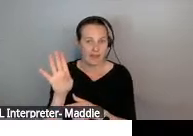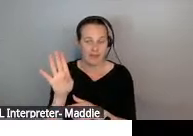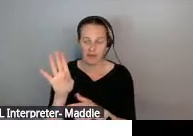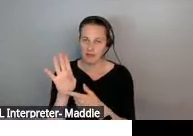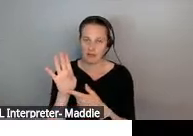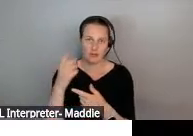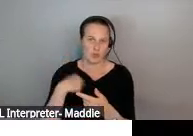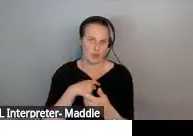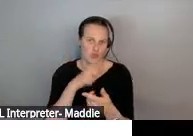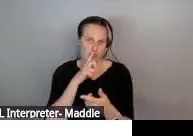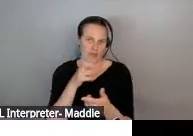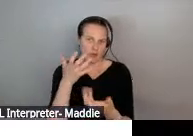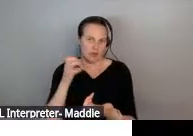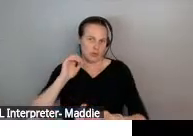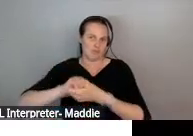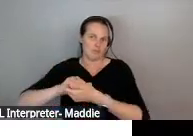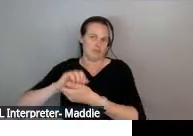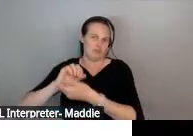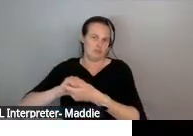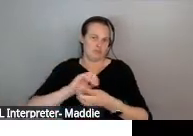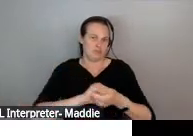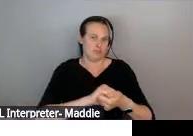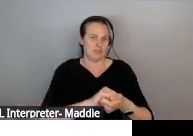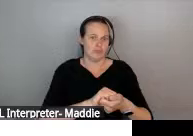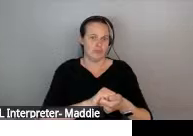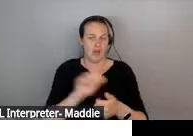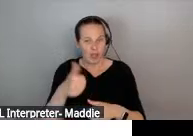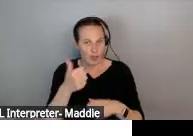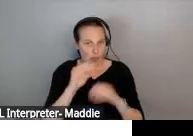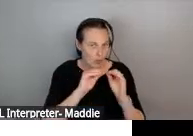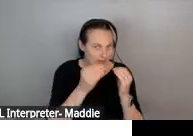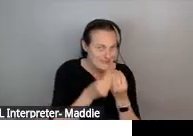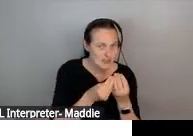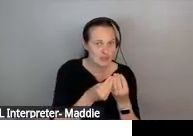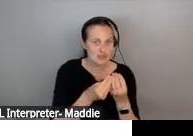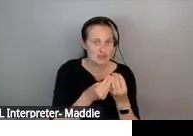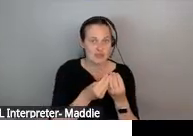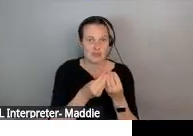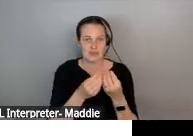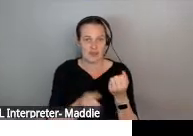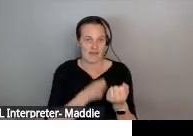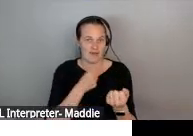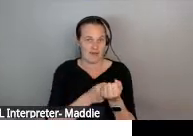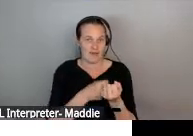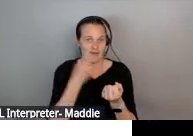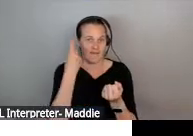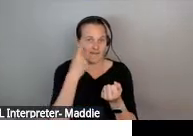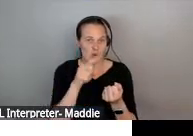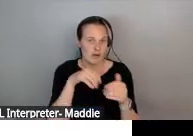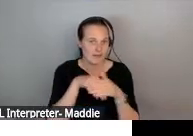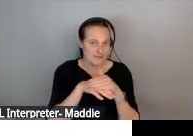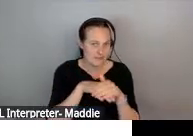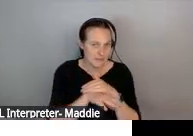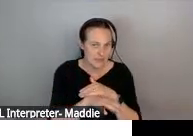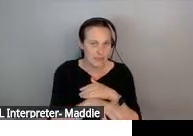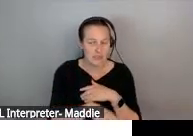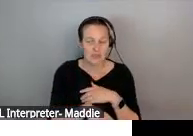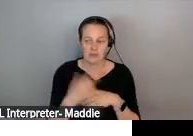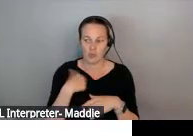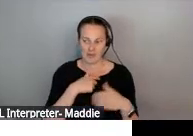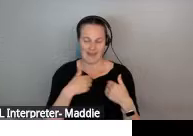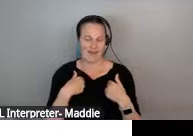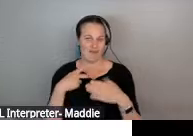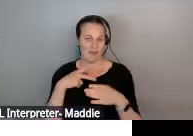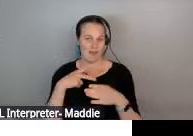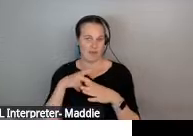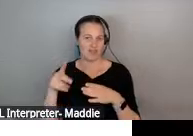interested in partnering with other organizations that are advocating for accessibility. We also have a professional